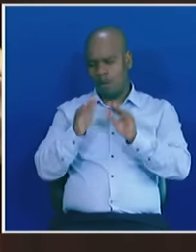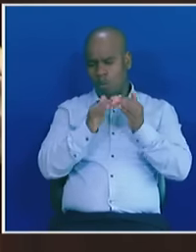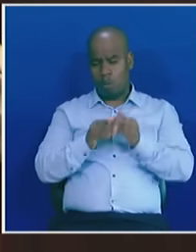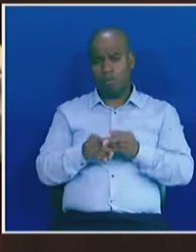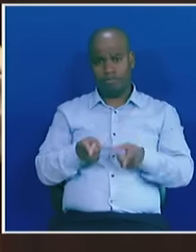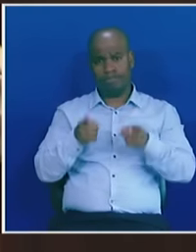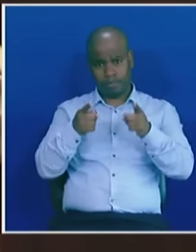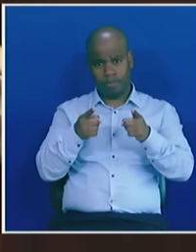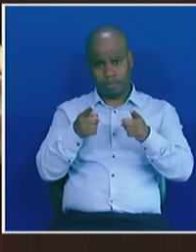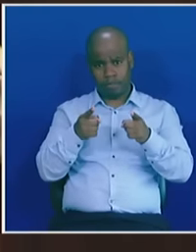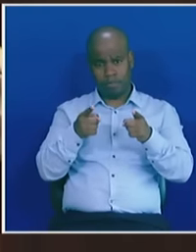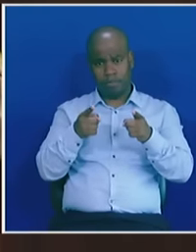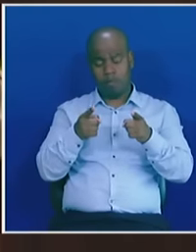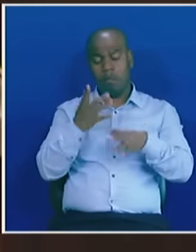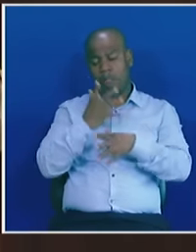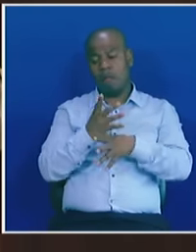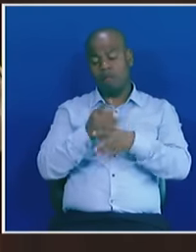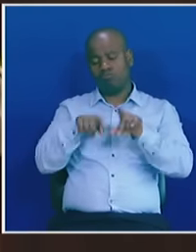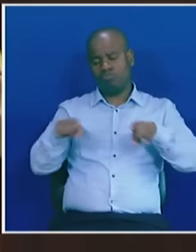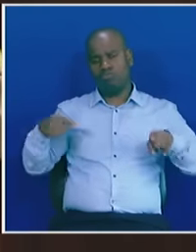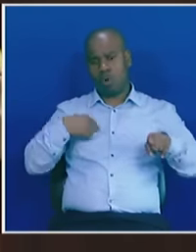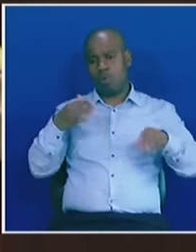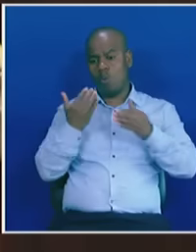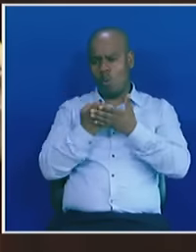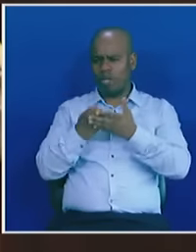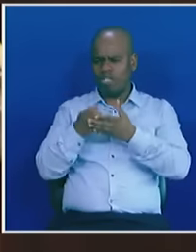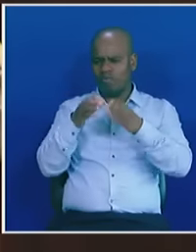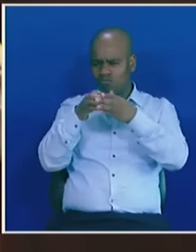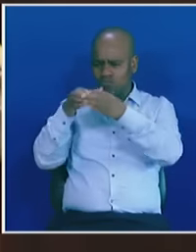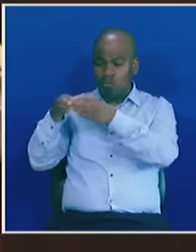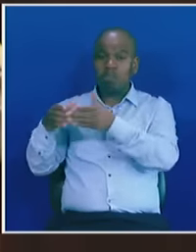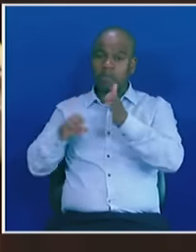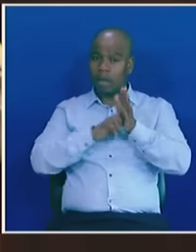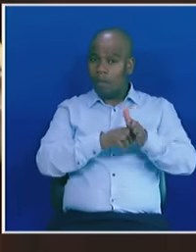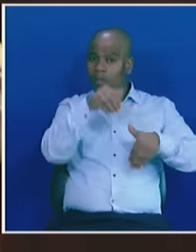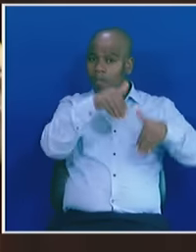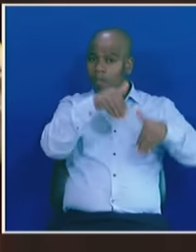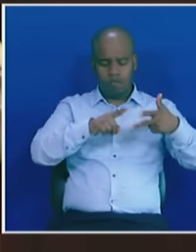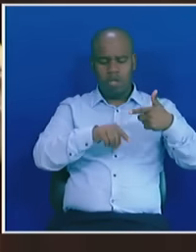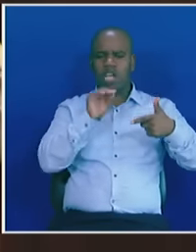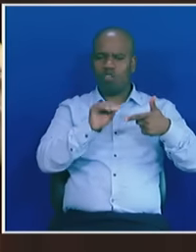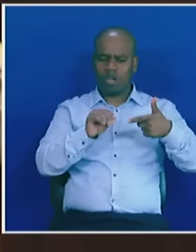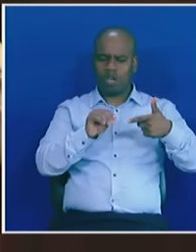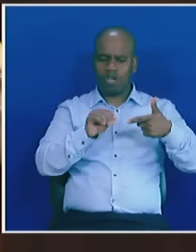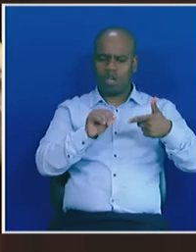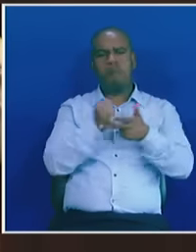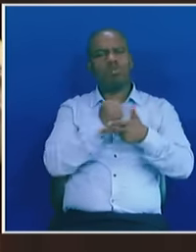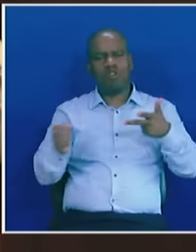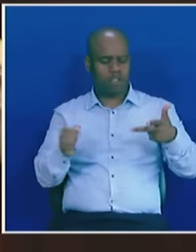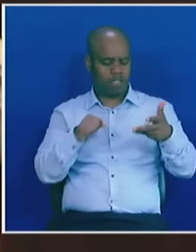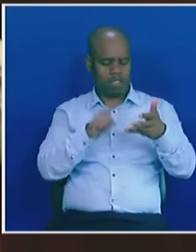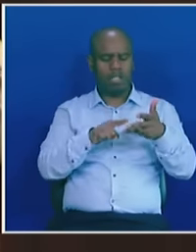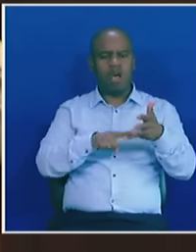protests, labor unrest in the various sectors of our economy, for example, mining, education, post office,